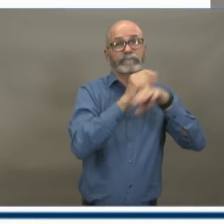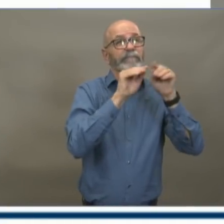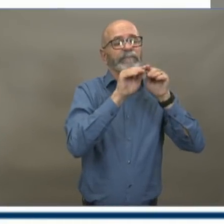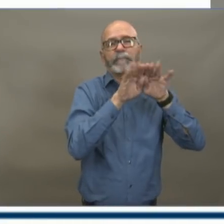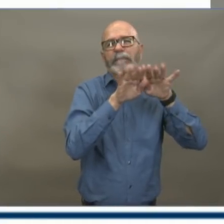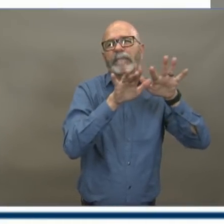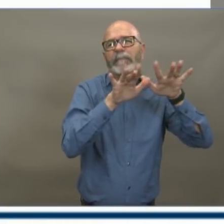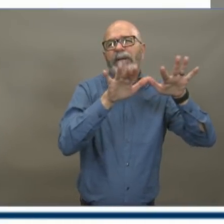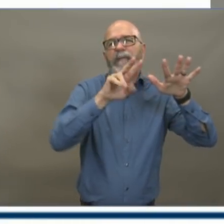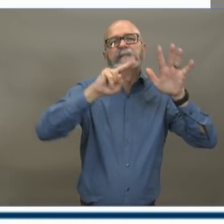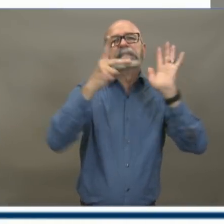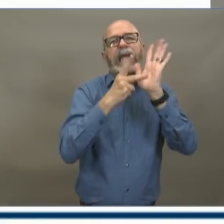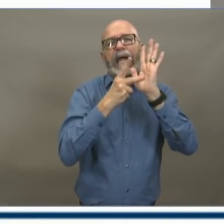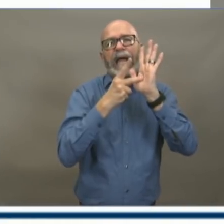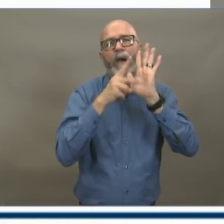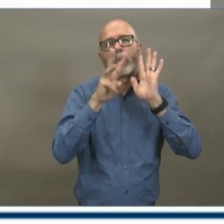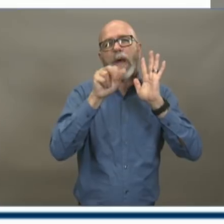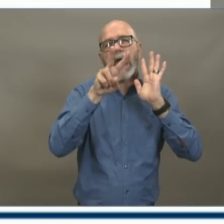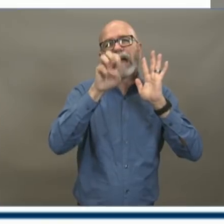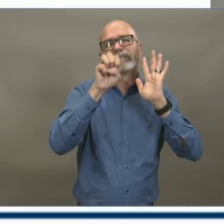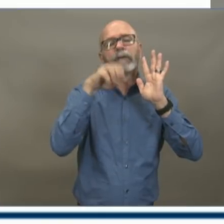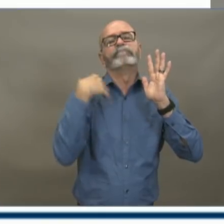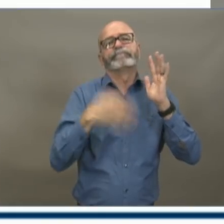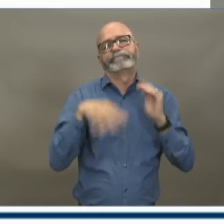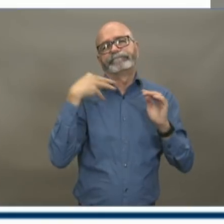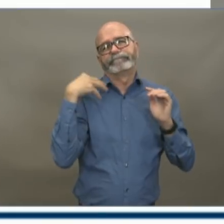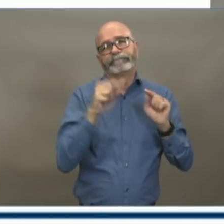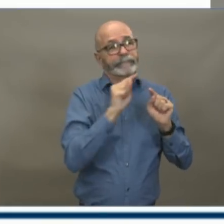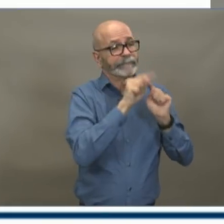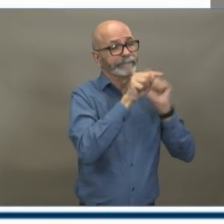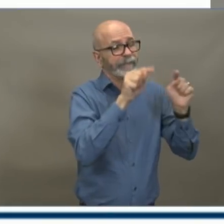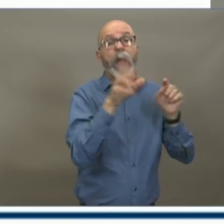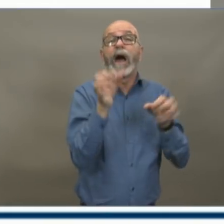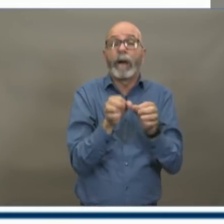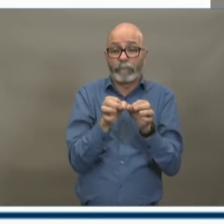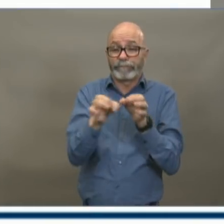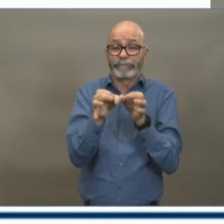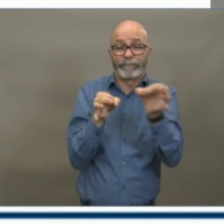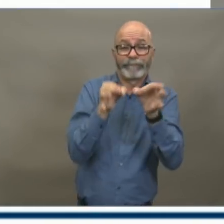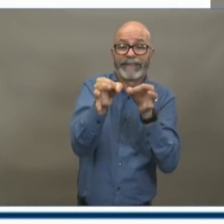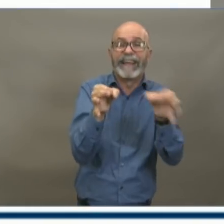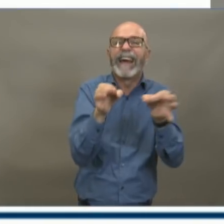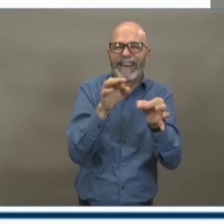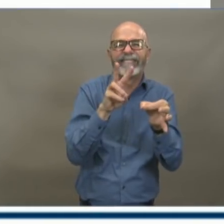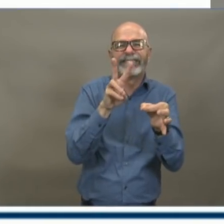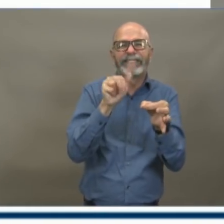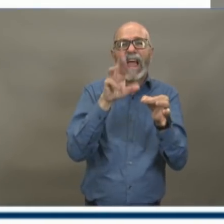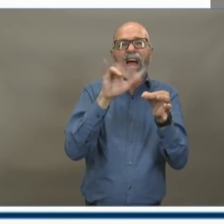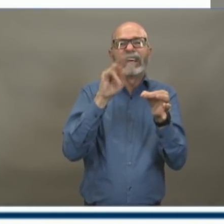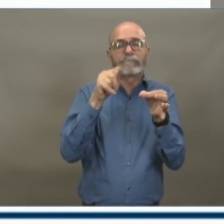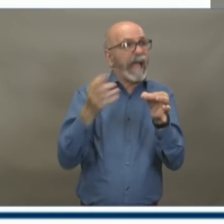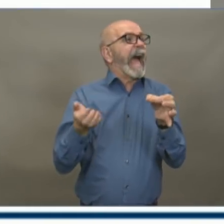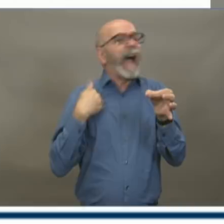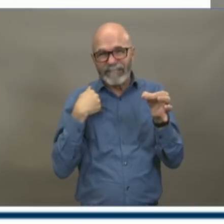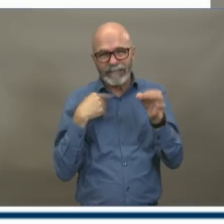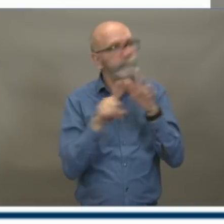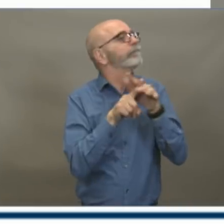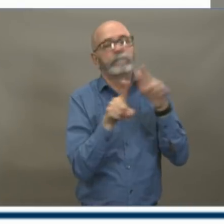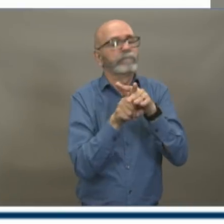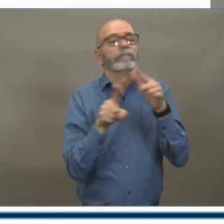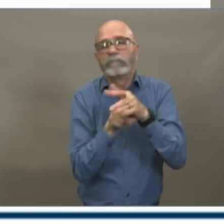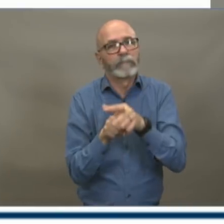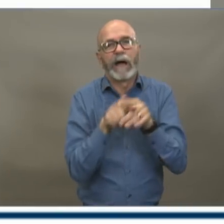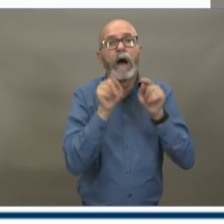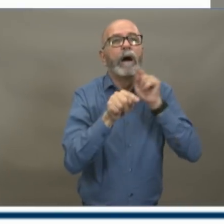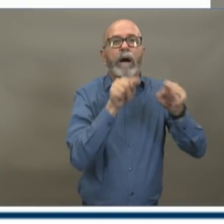variant strains, and our vaccine supply remains uncertain. We have to remain cautious, and that is why we